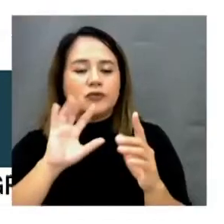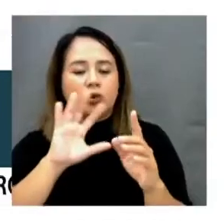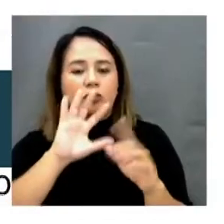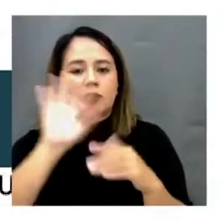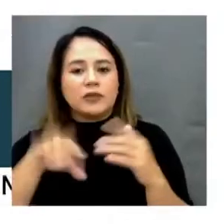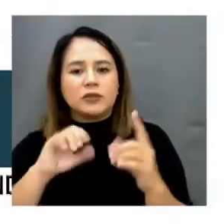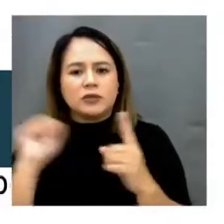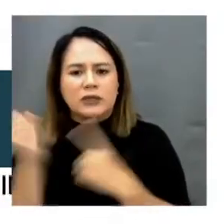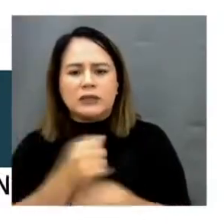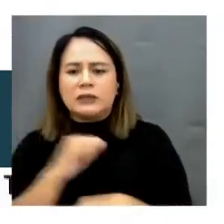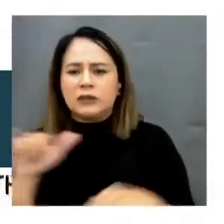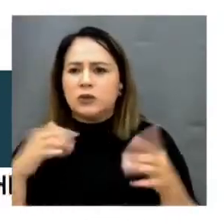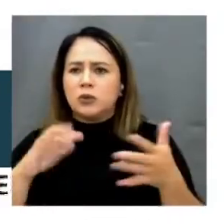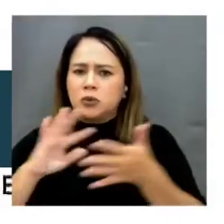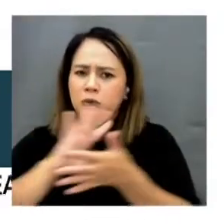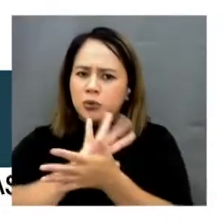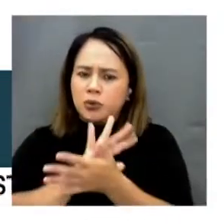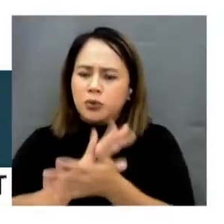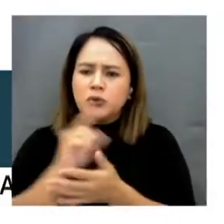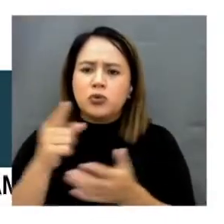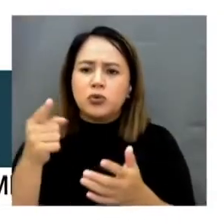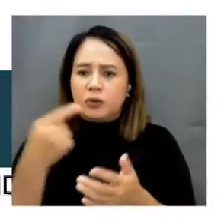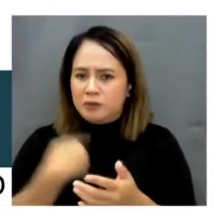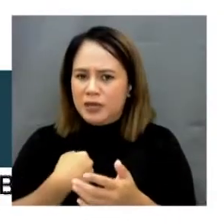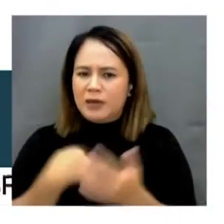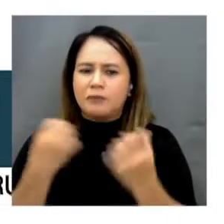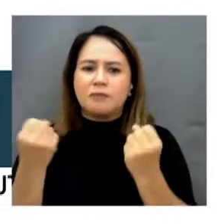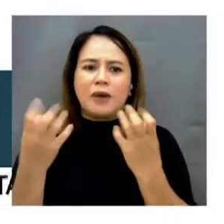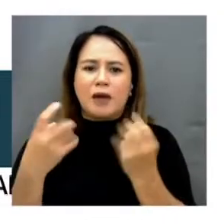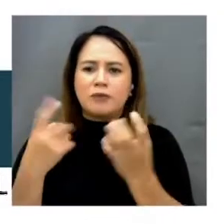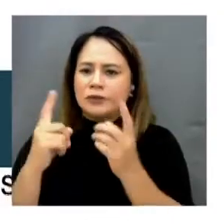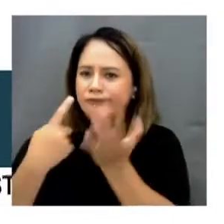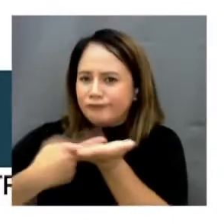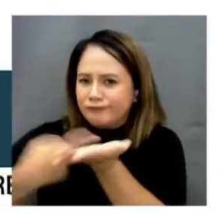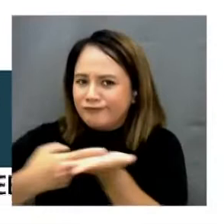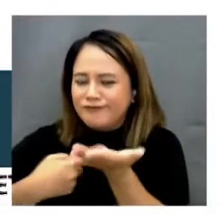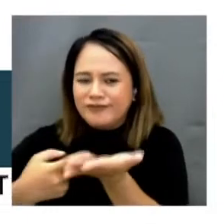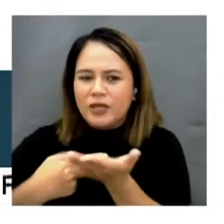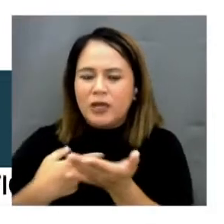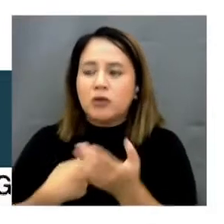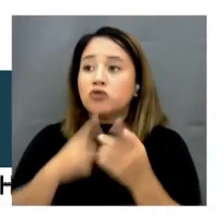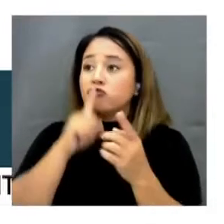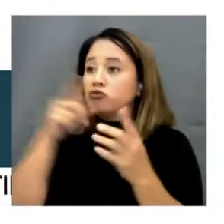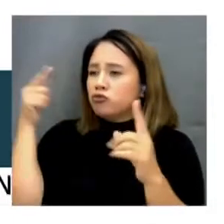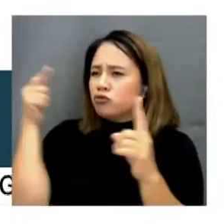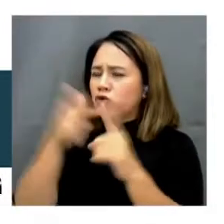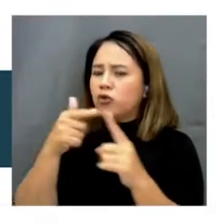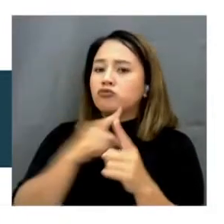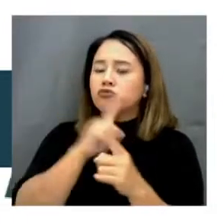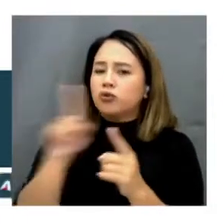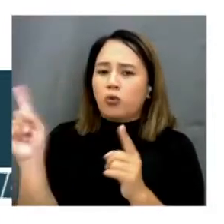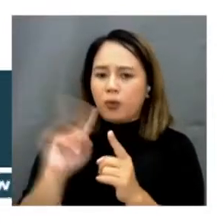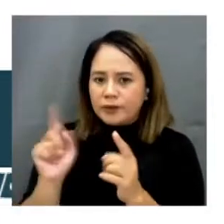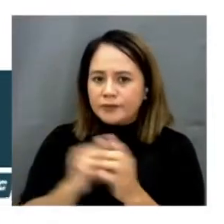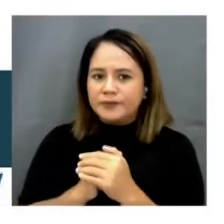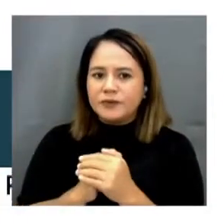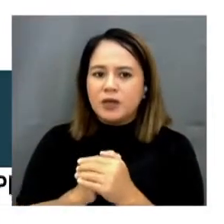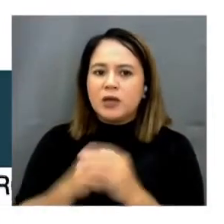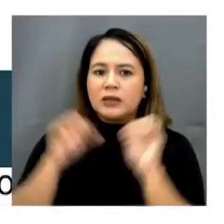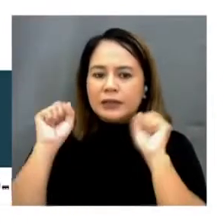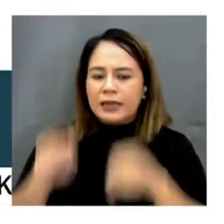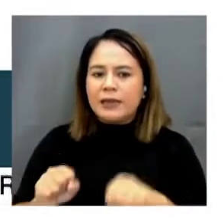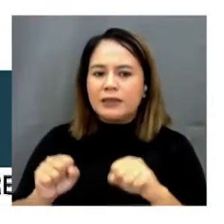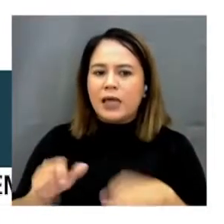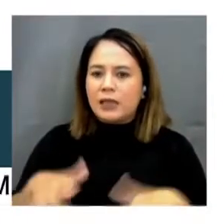Throughout this pandemic, Dr. Lietchon, you and I have had many conversations, and the goal really is to eventually be able to live with